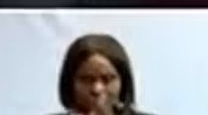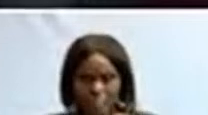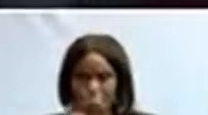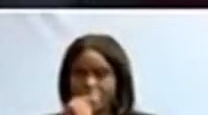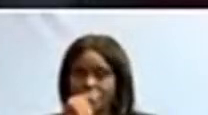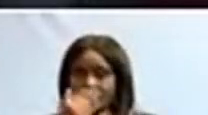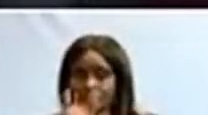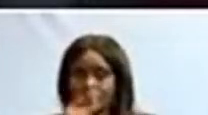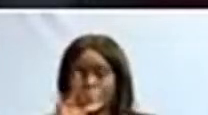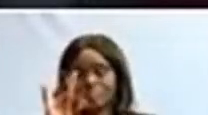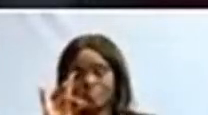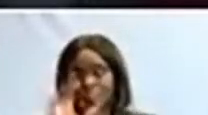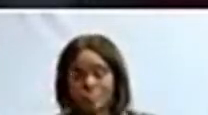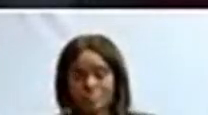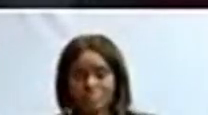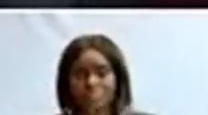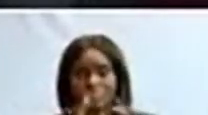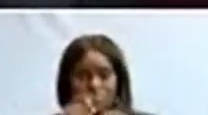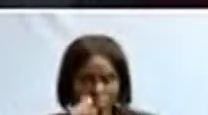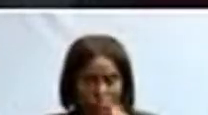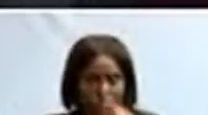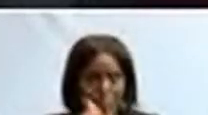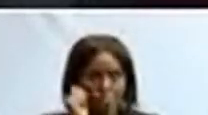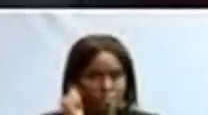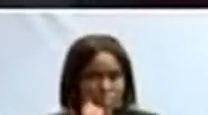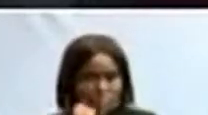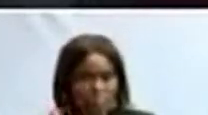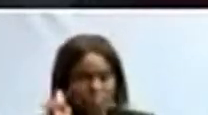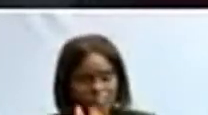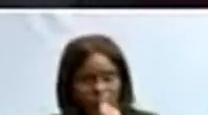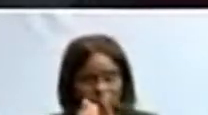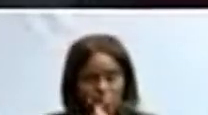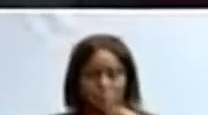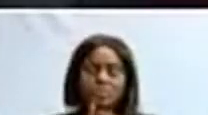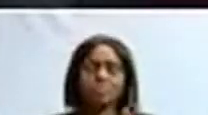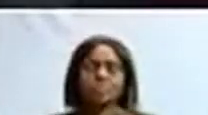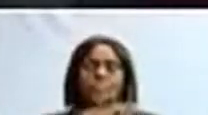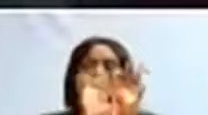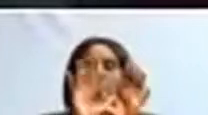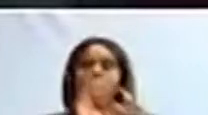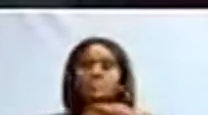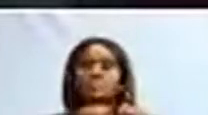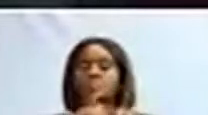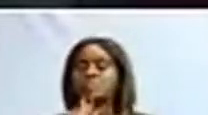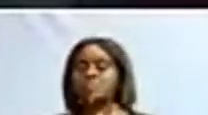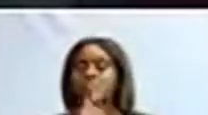you said 8,000. So which one is the correct figure?